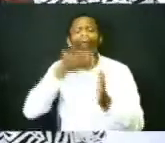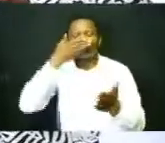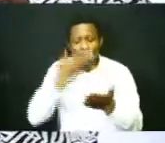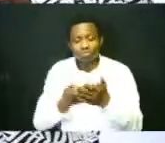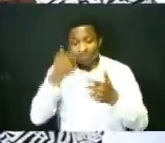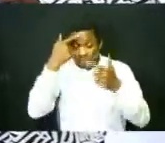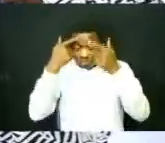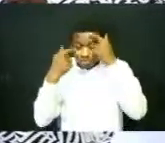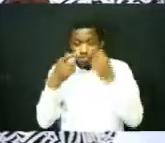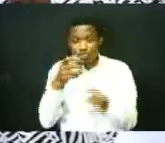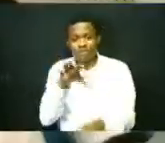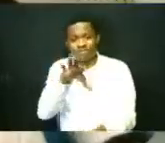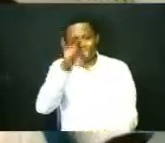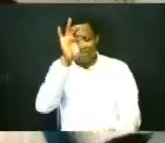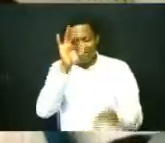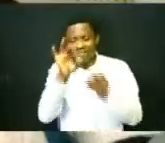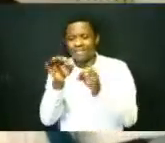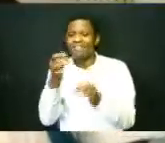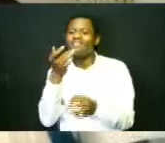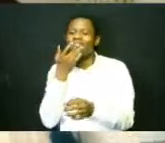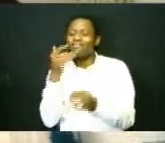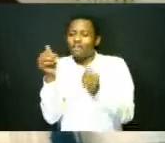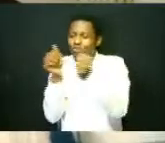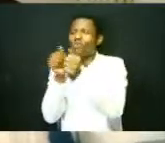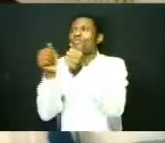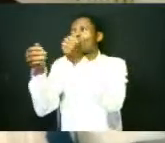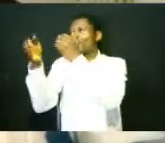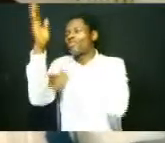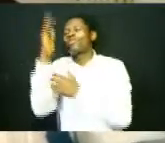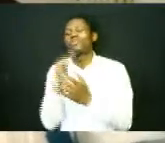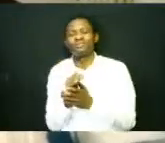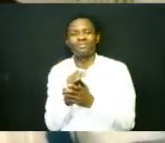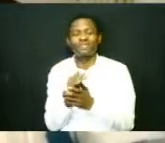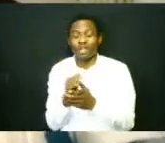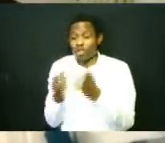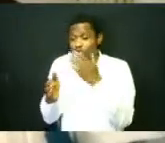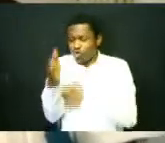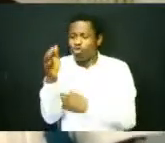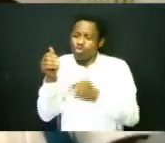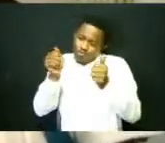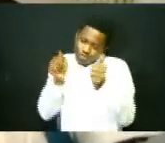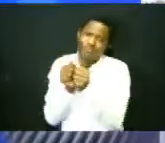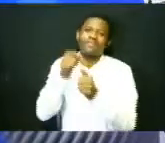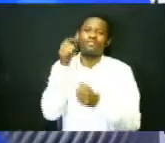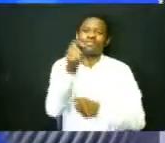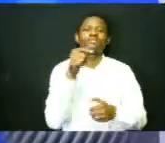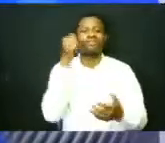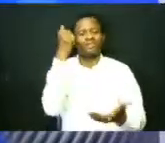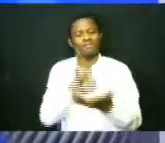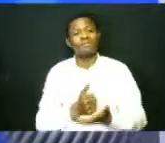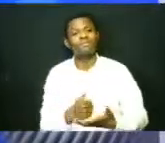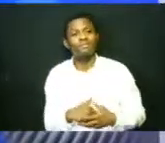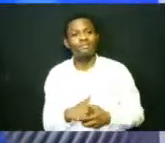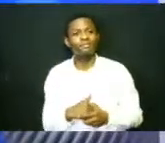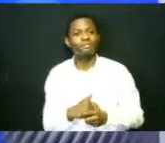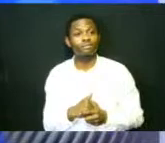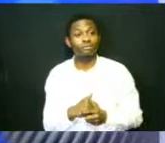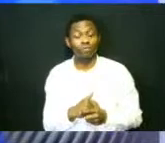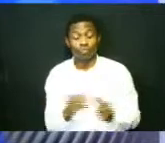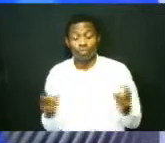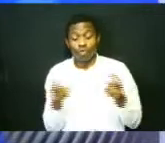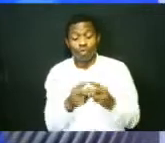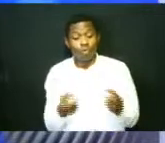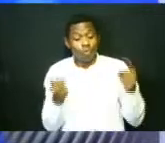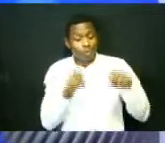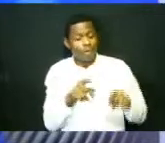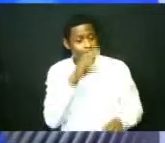you have found favor with the Lord. And God is with you. So when a man is selected for